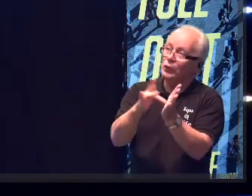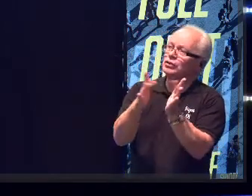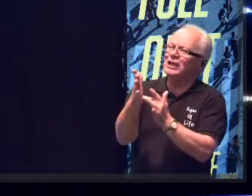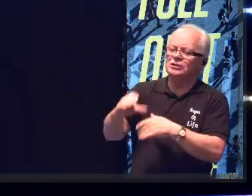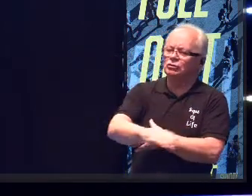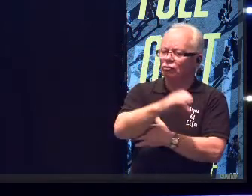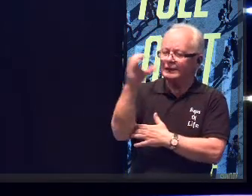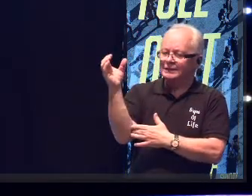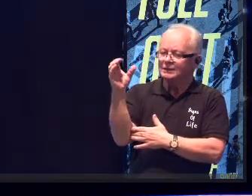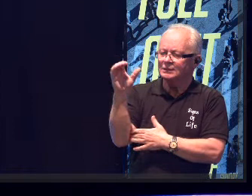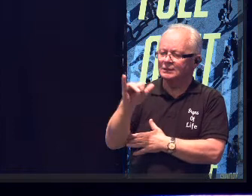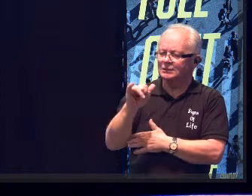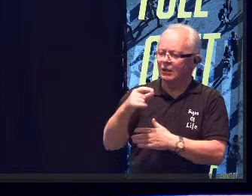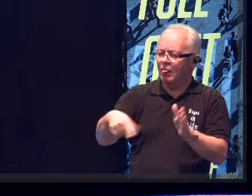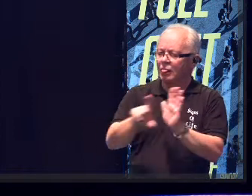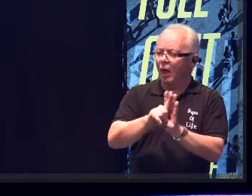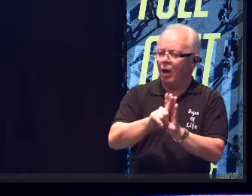law isn't the truth.